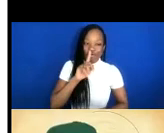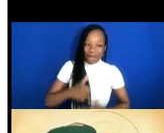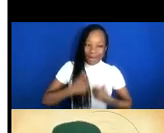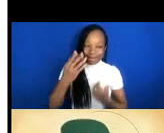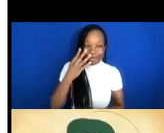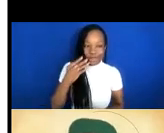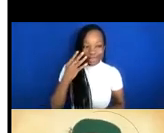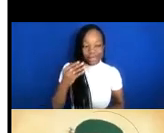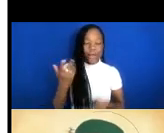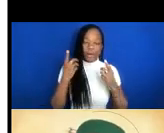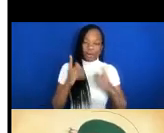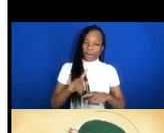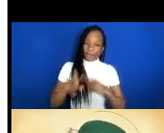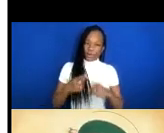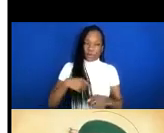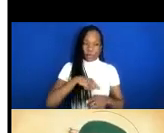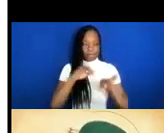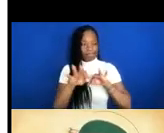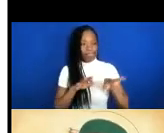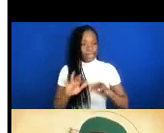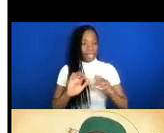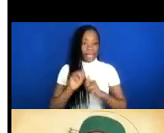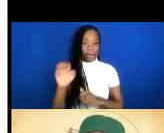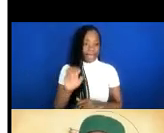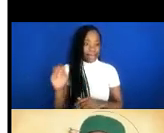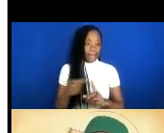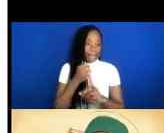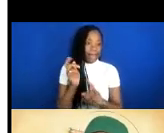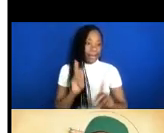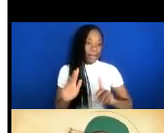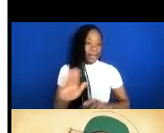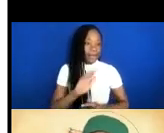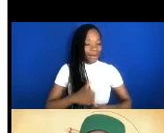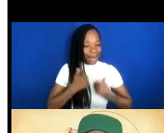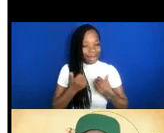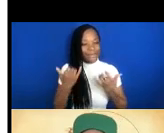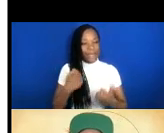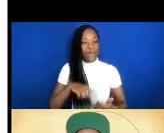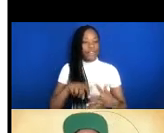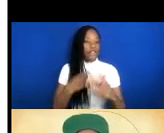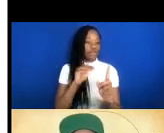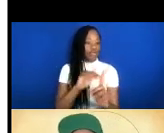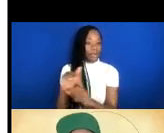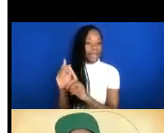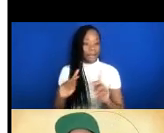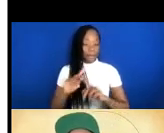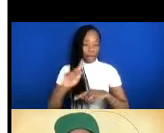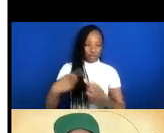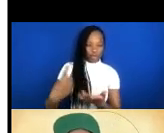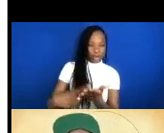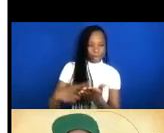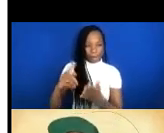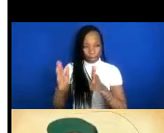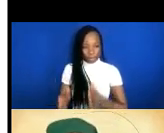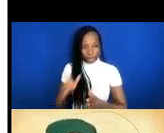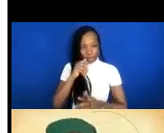the full story of how EM impacts people's lives, then you begin to remind people that when they're talking about a person